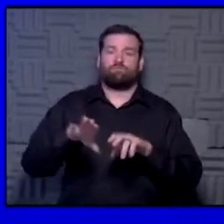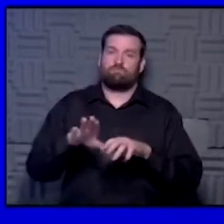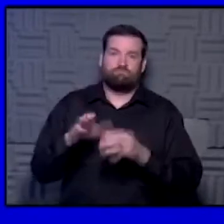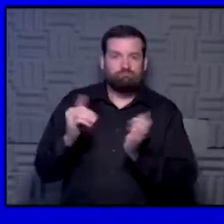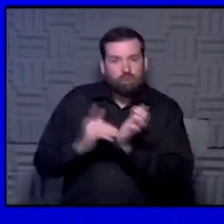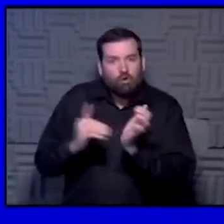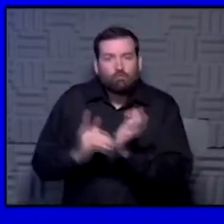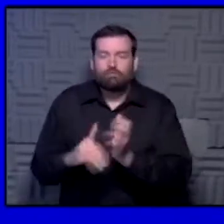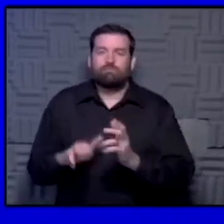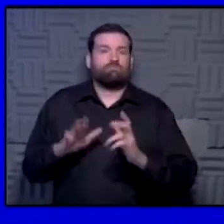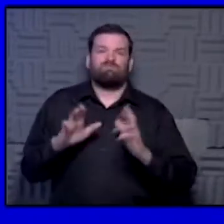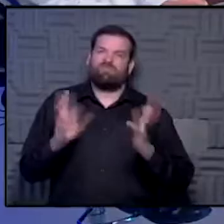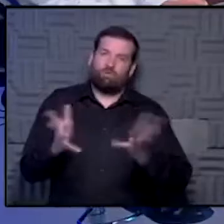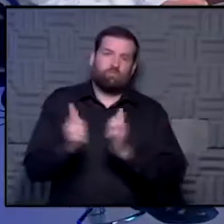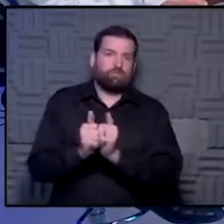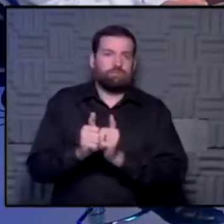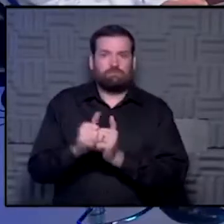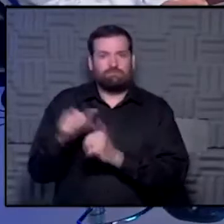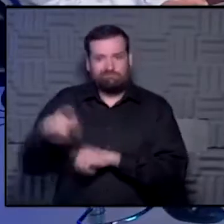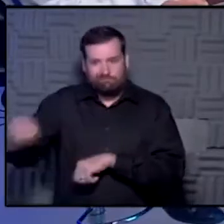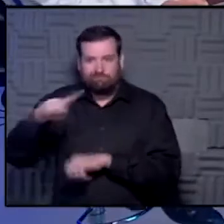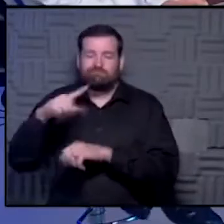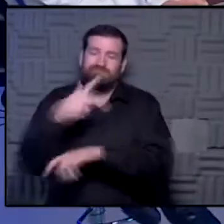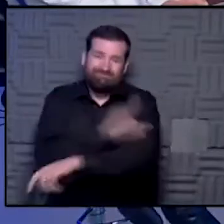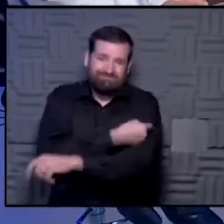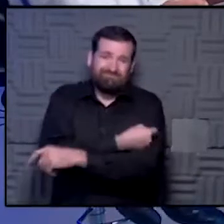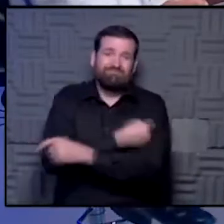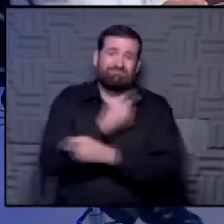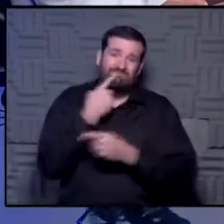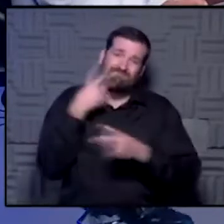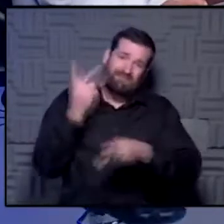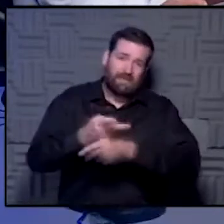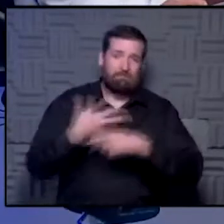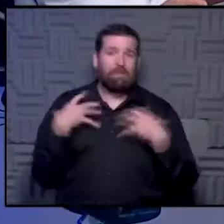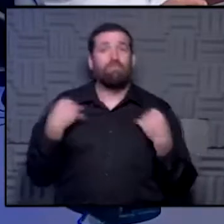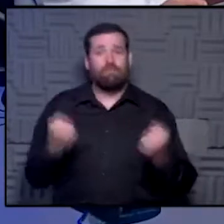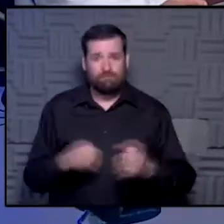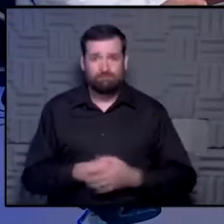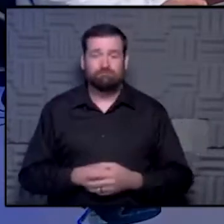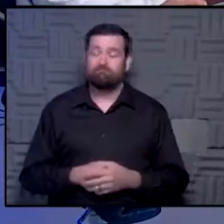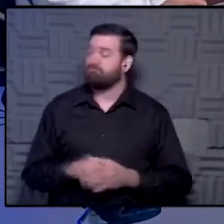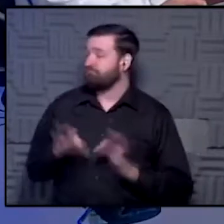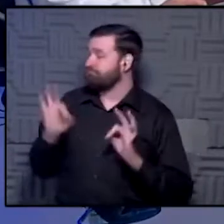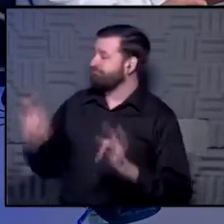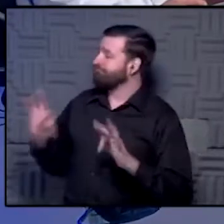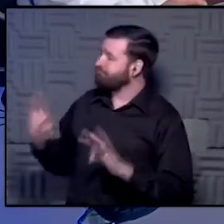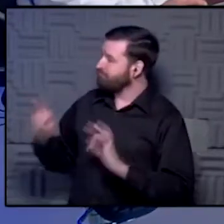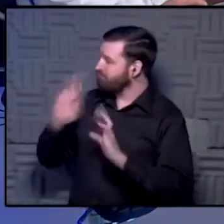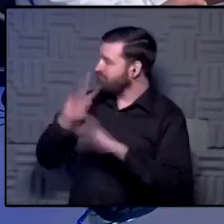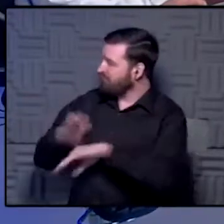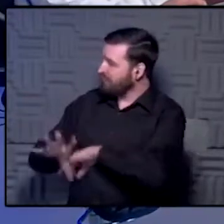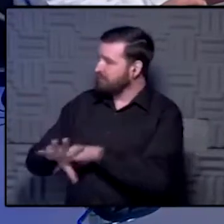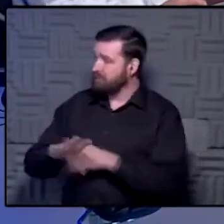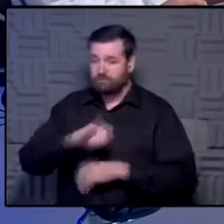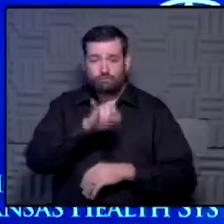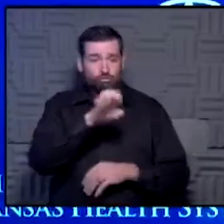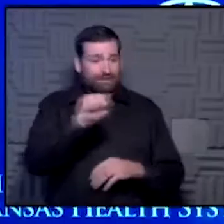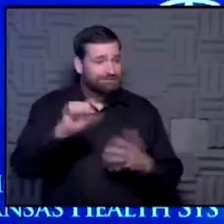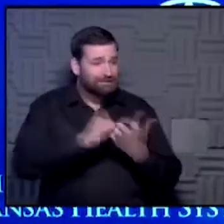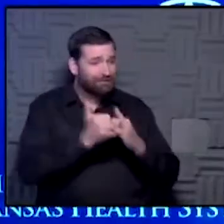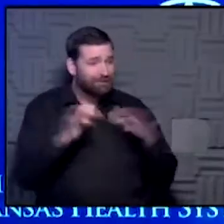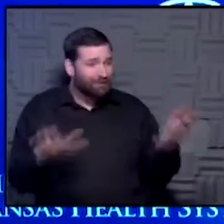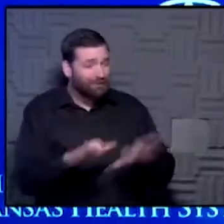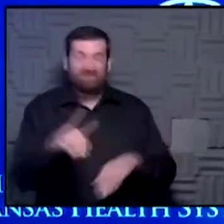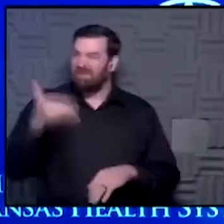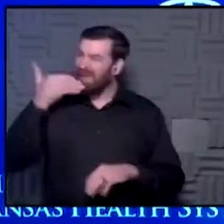vaccinated, keep them healthy. Excellent advice. All right. Well, Jess, how are things going today? Hi, good morning.